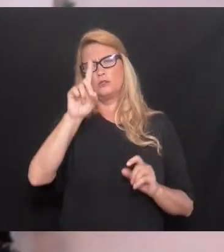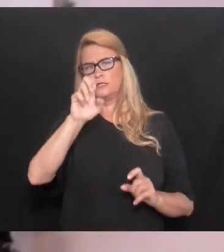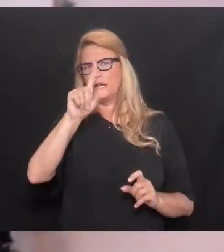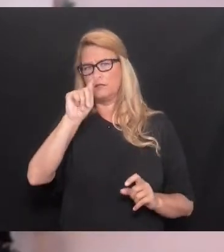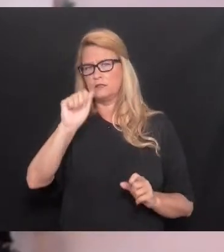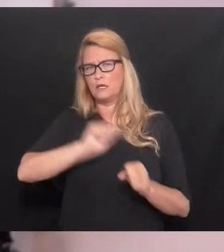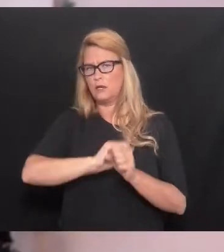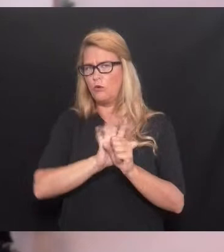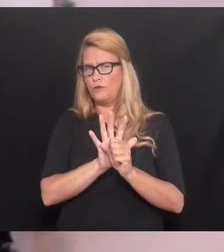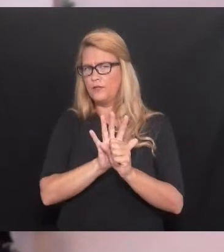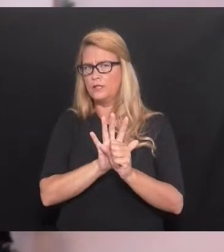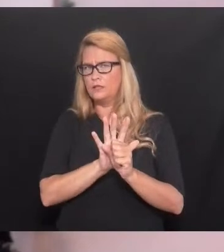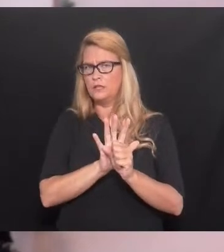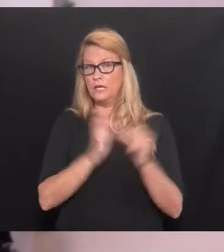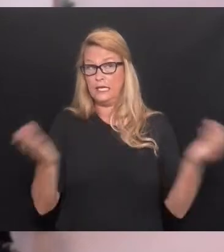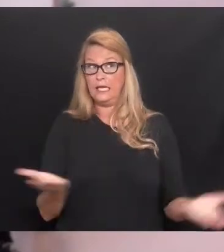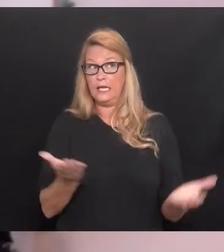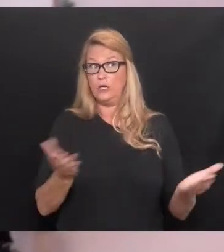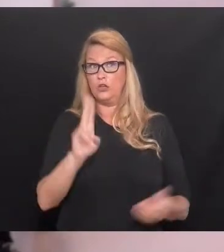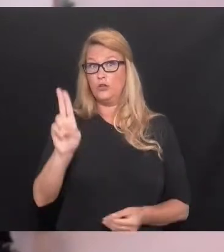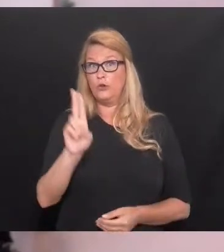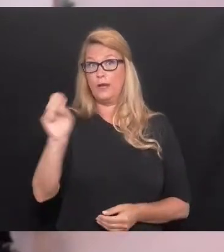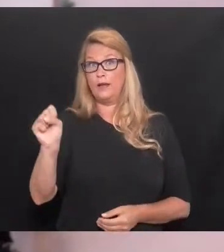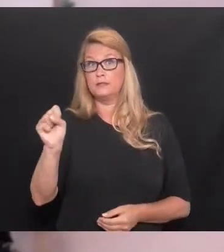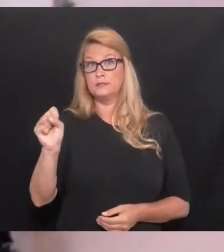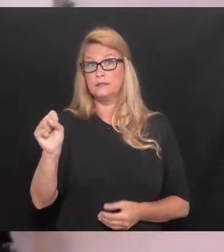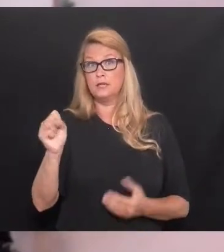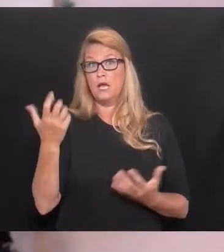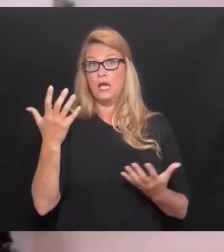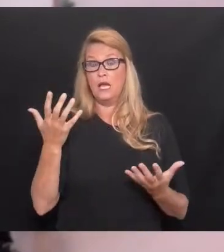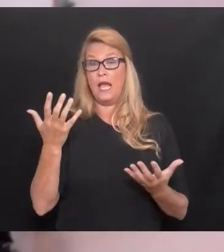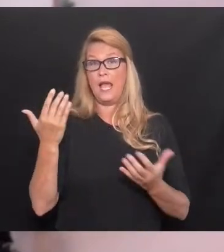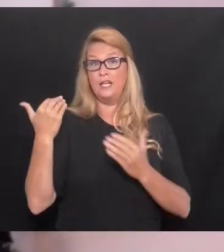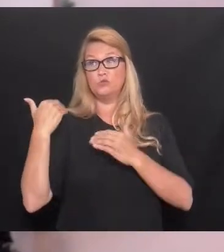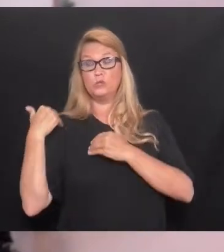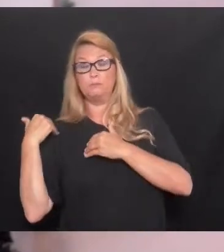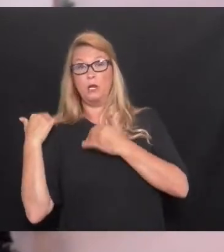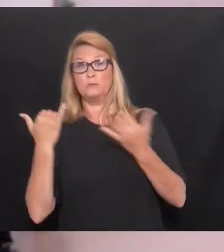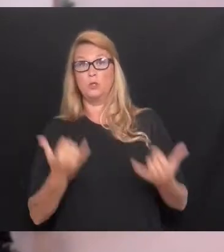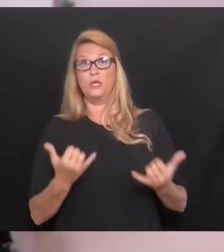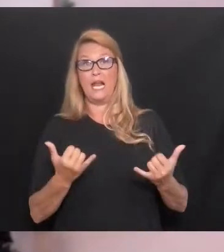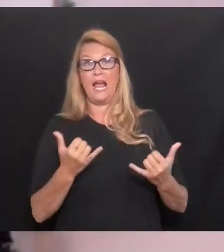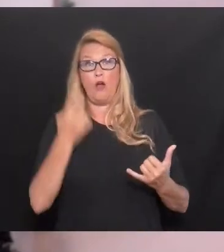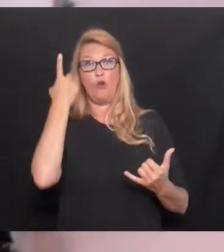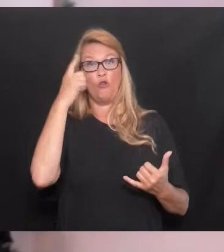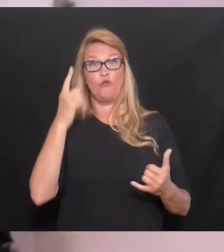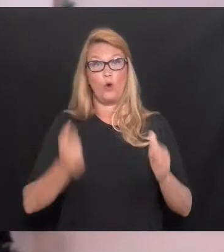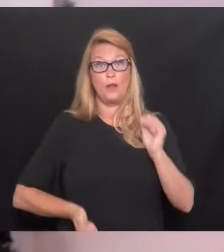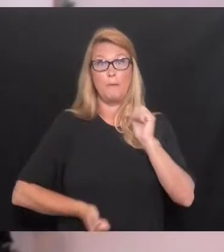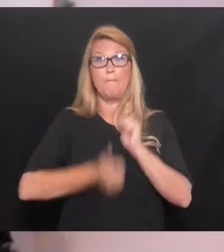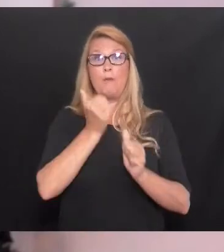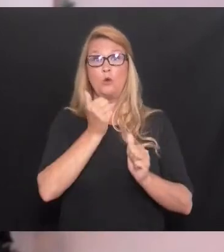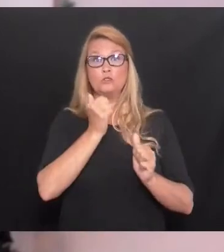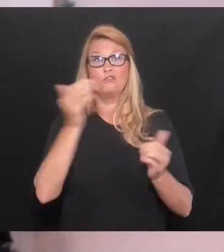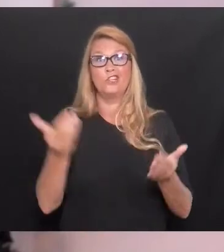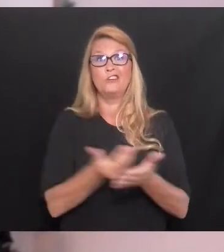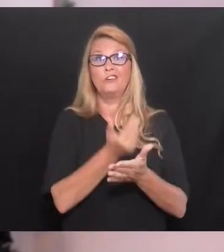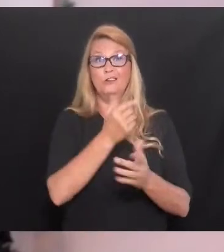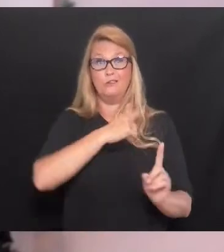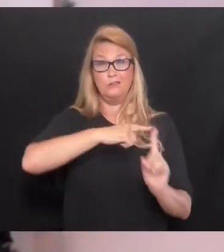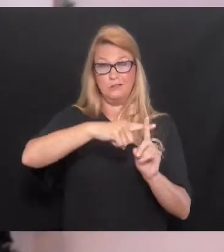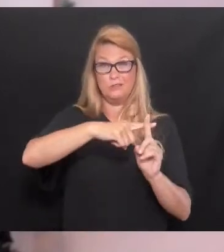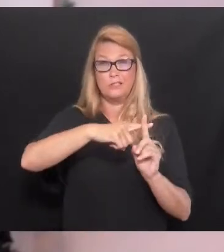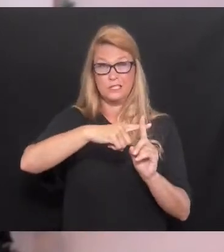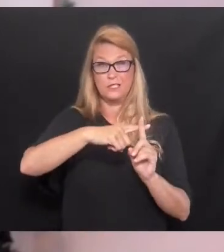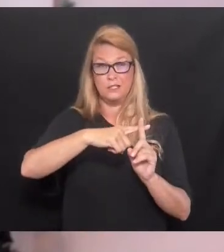is in the United States, is responsible for the overwhelming majority of new cases. The governor reported